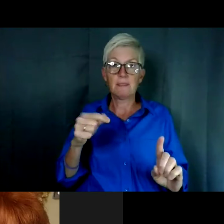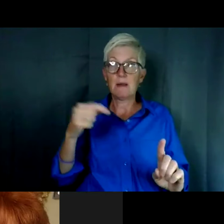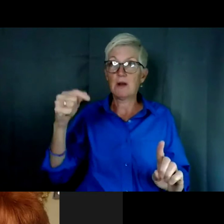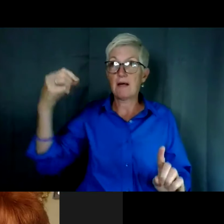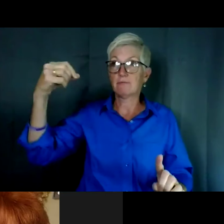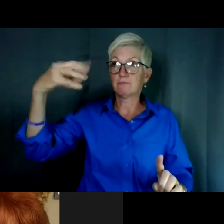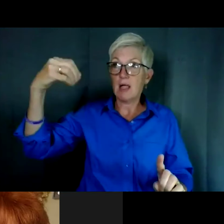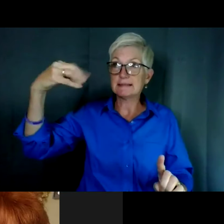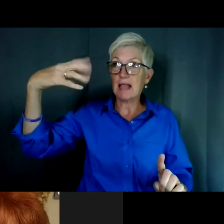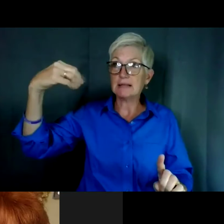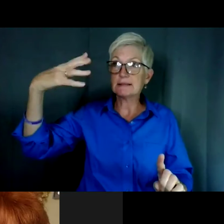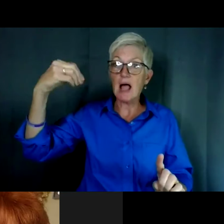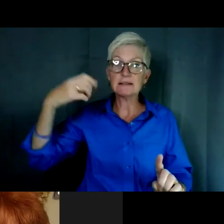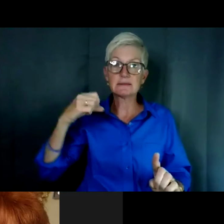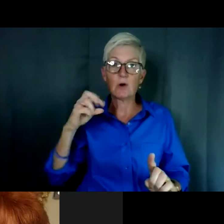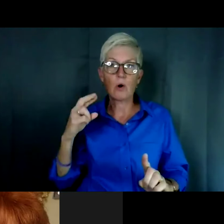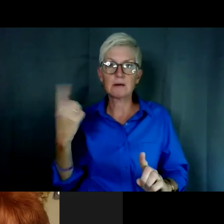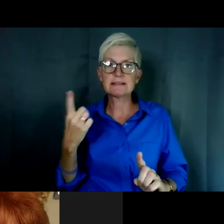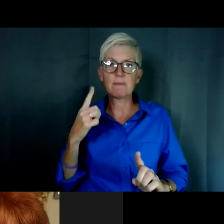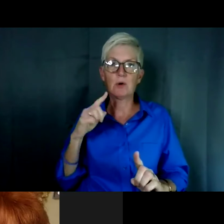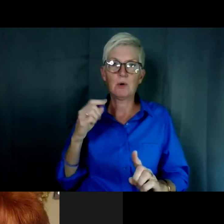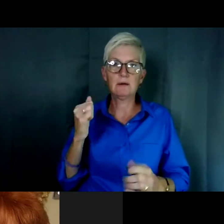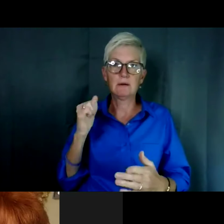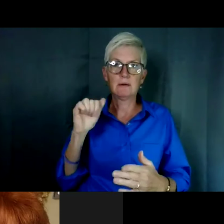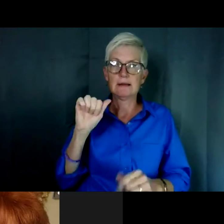or somebody knocking at their door, there would be lights